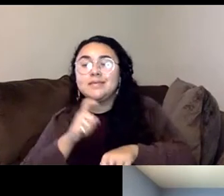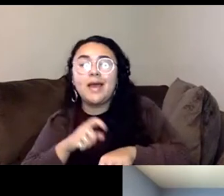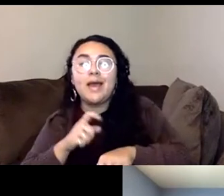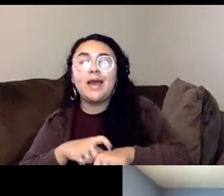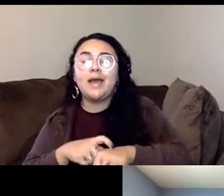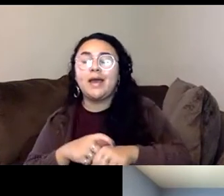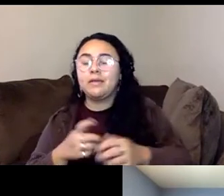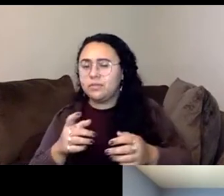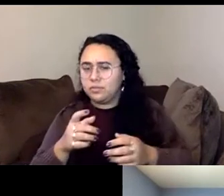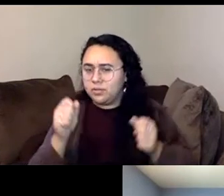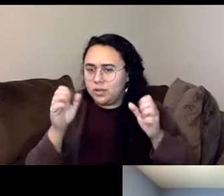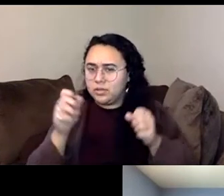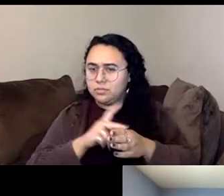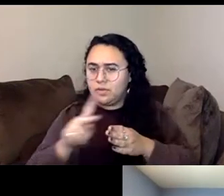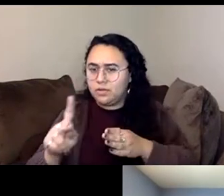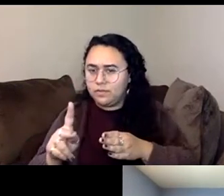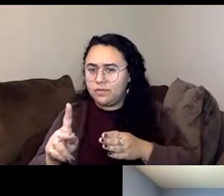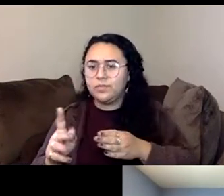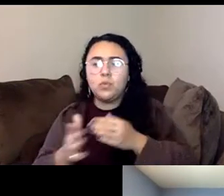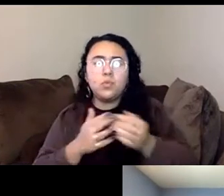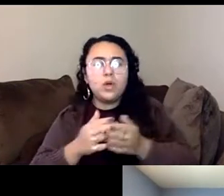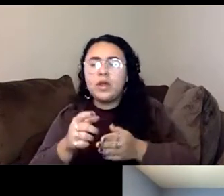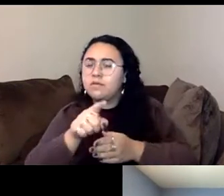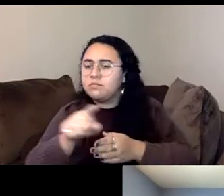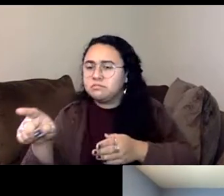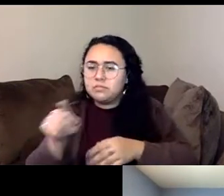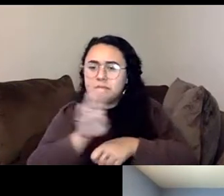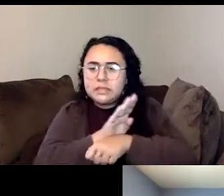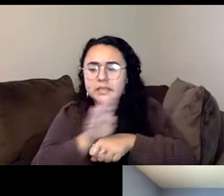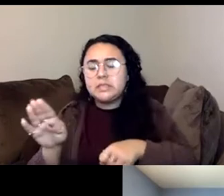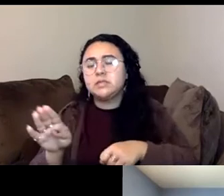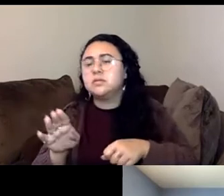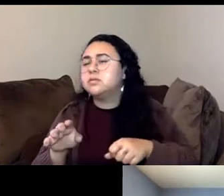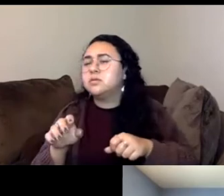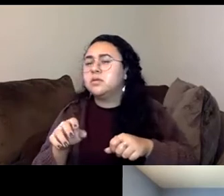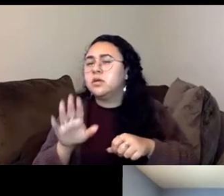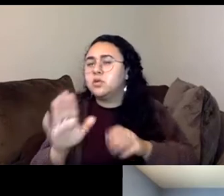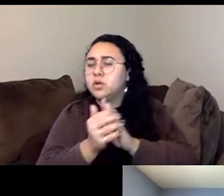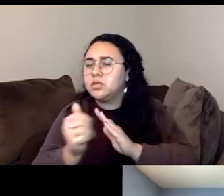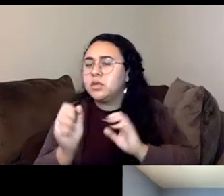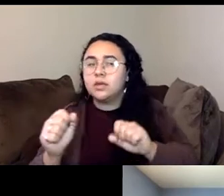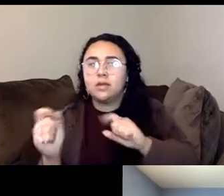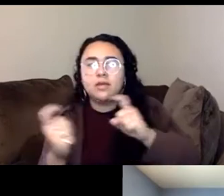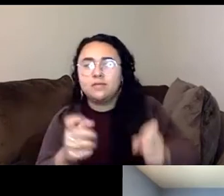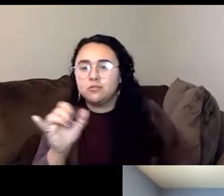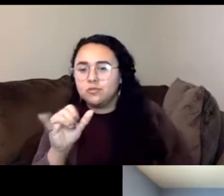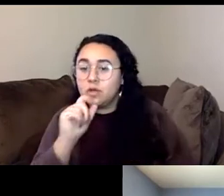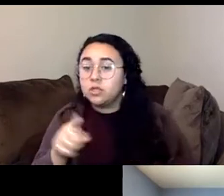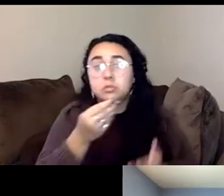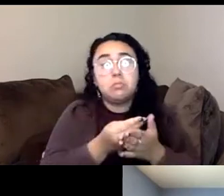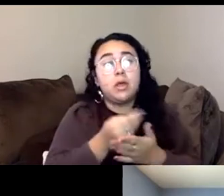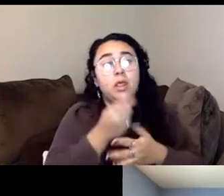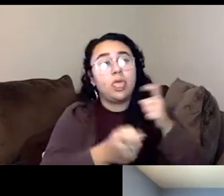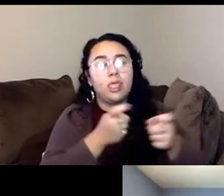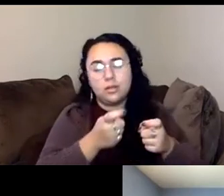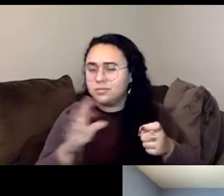professional without respect to what industry you are in, you can give that as well, right? And so we don't want just your money, right?